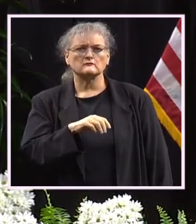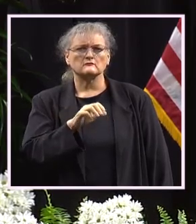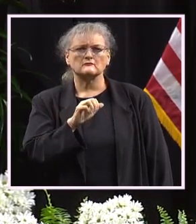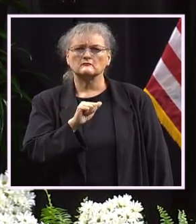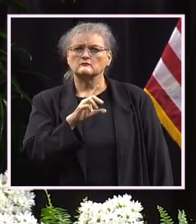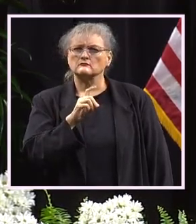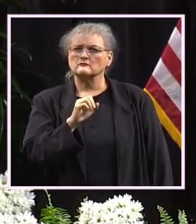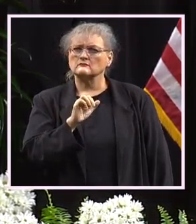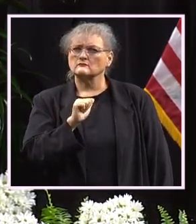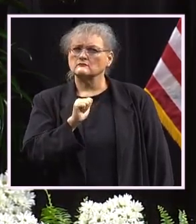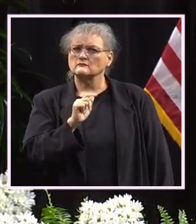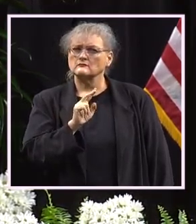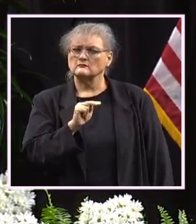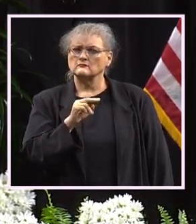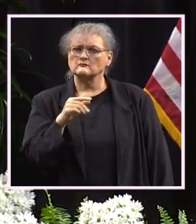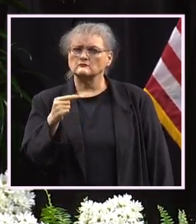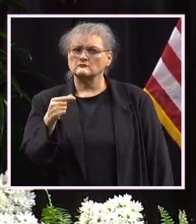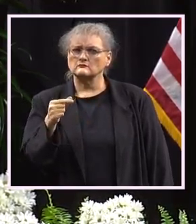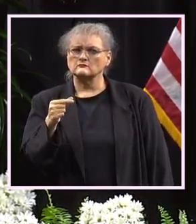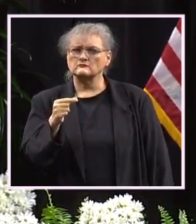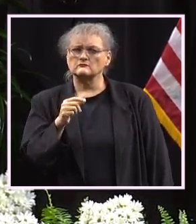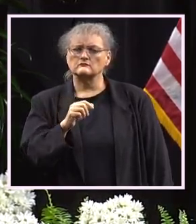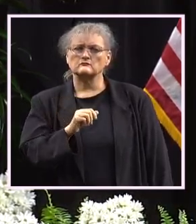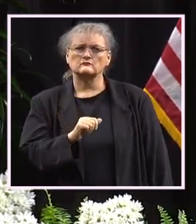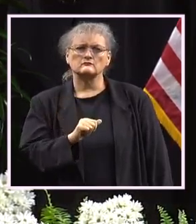Adeline A. Garcia, summa cum laude.